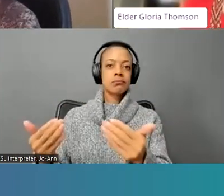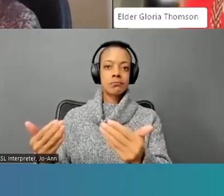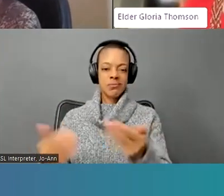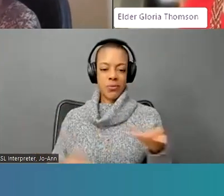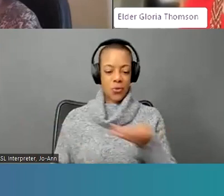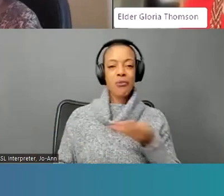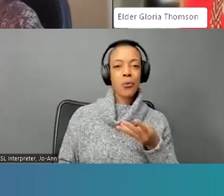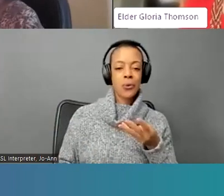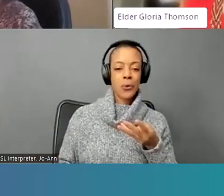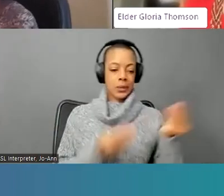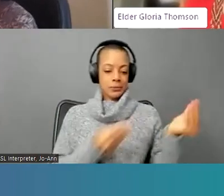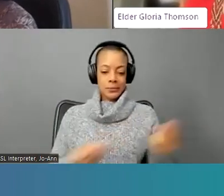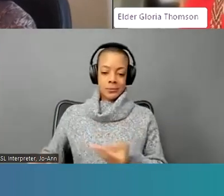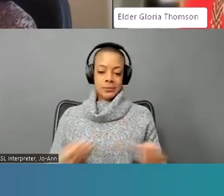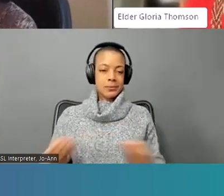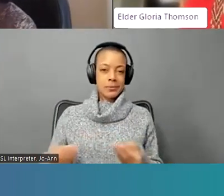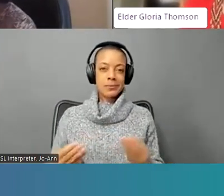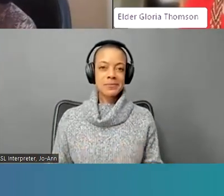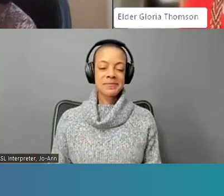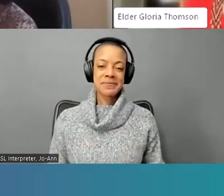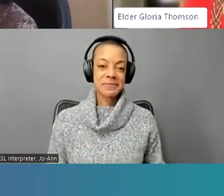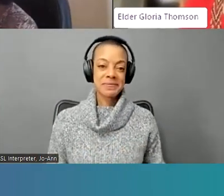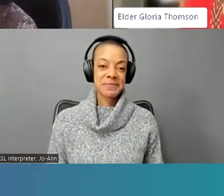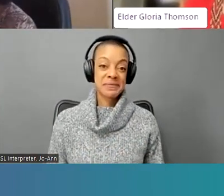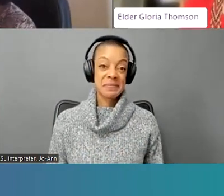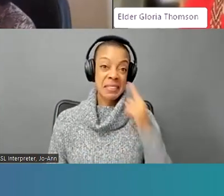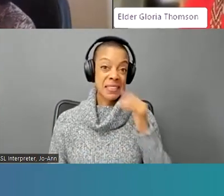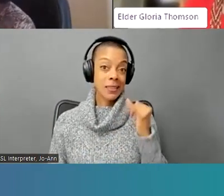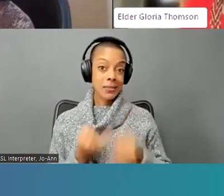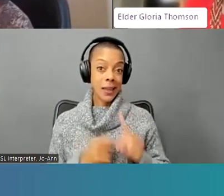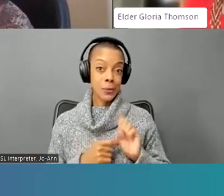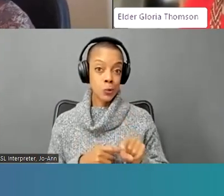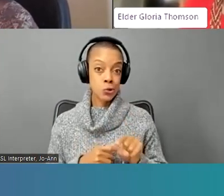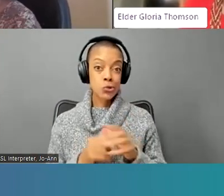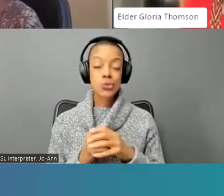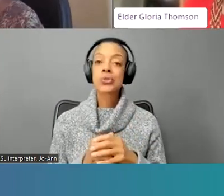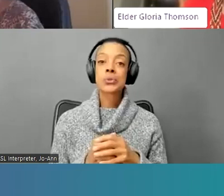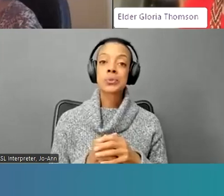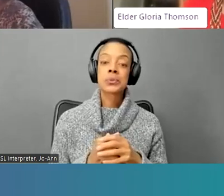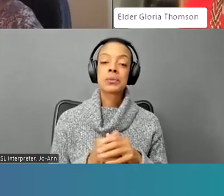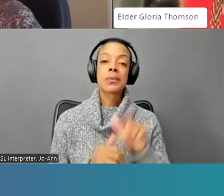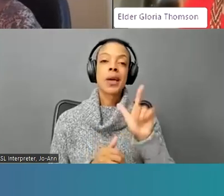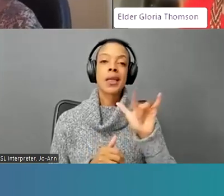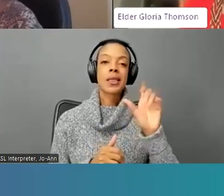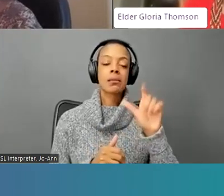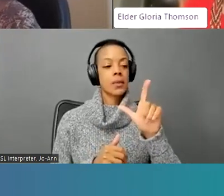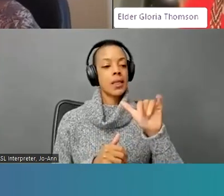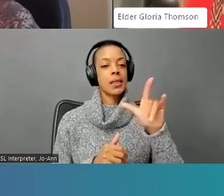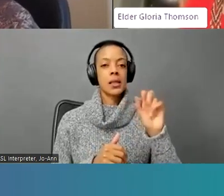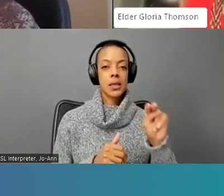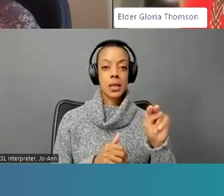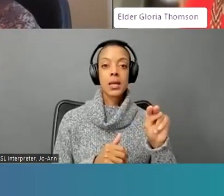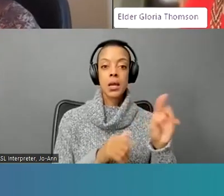Okay, I think that that was the last question. Before, I just wanted to give you each one of you